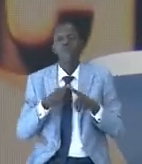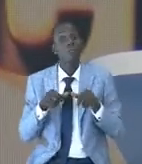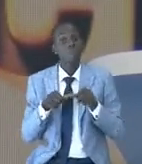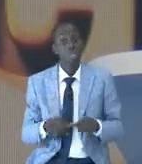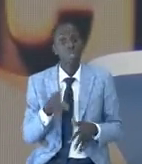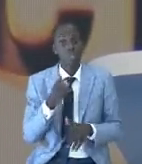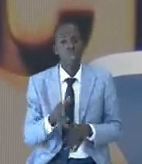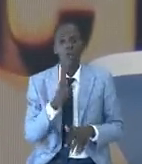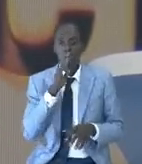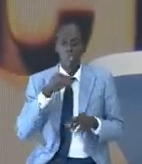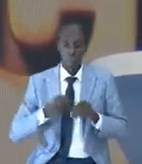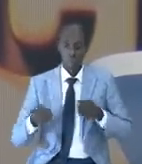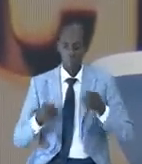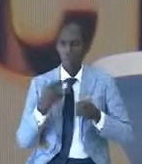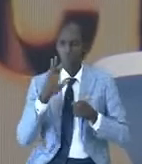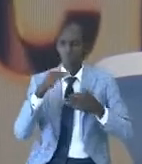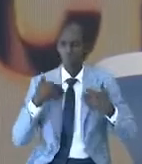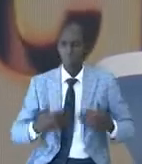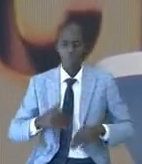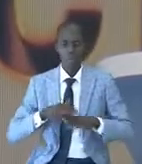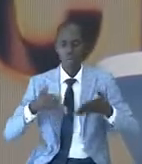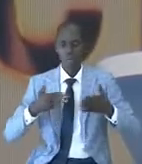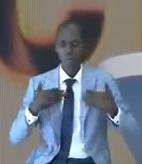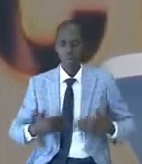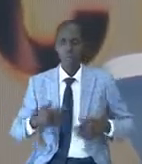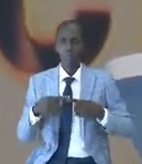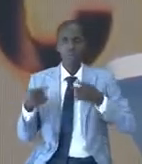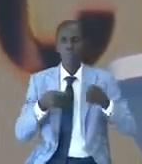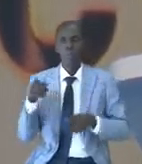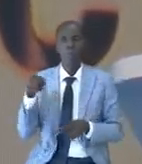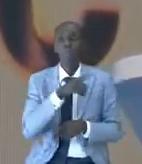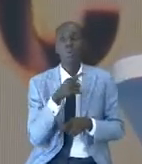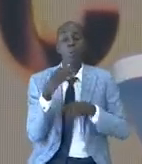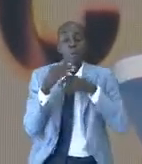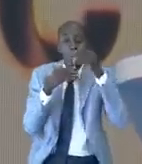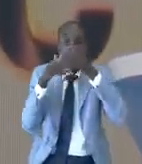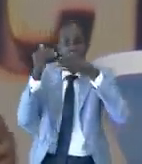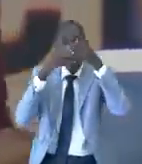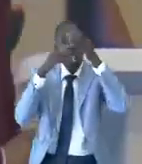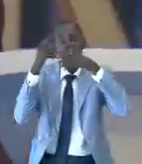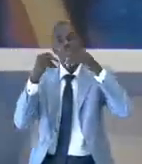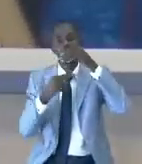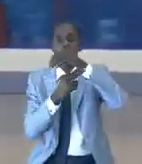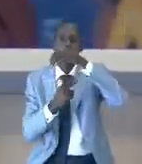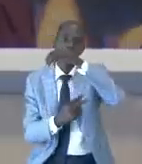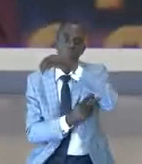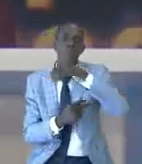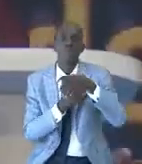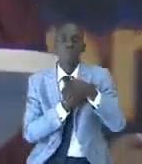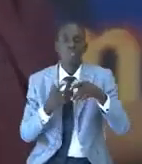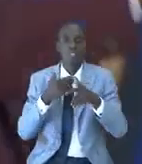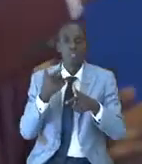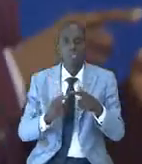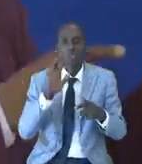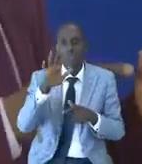be in control of your body. Don't say, I'll rise up and go and play. I'll rise up. Build the bridge. And then your